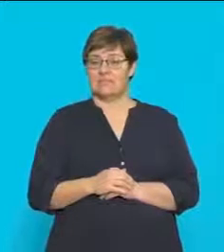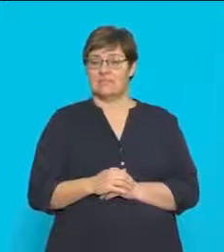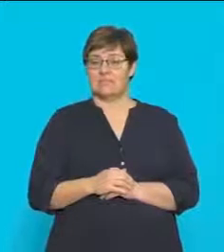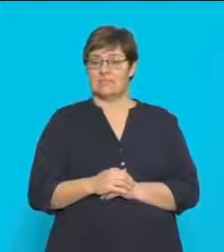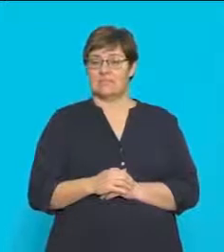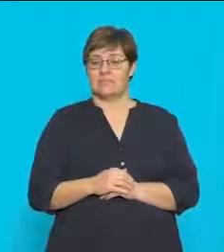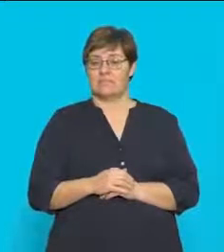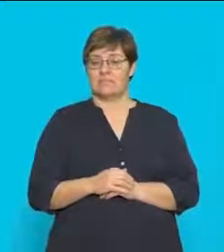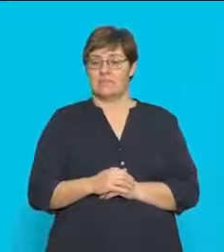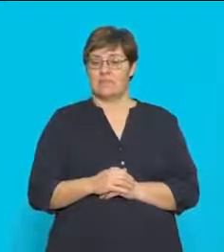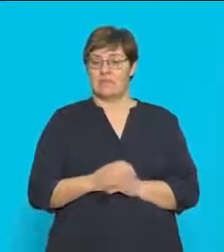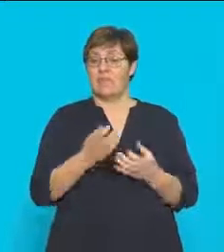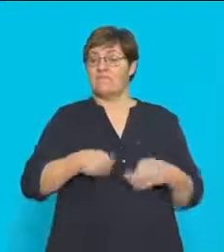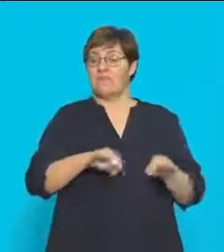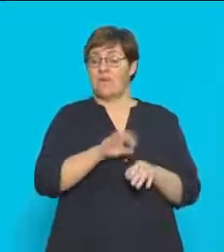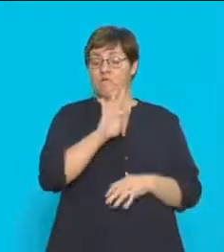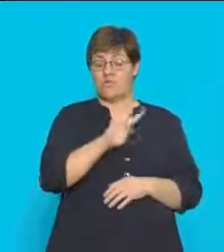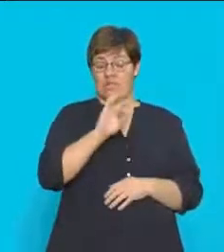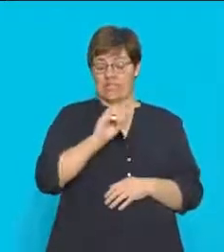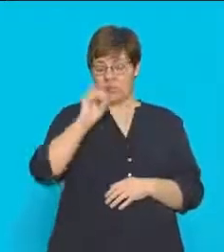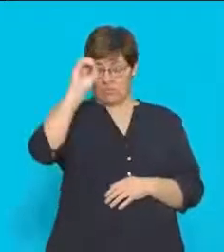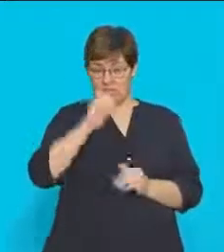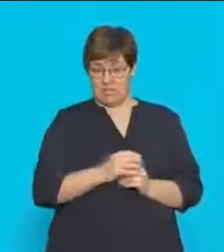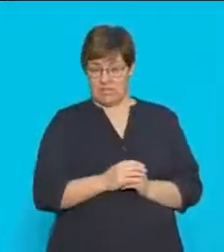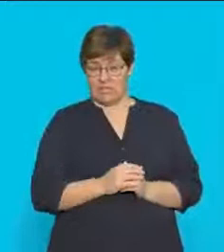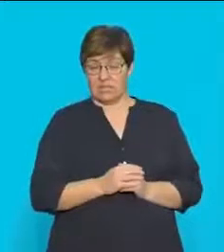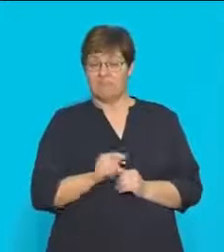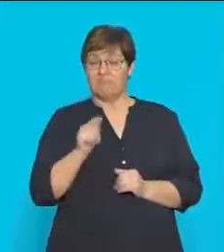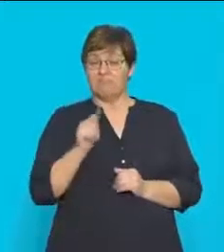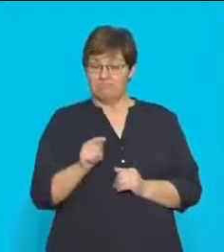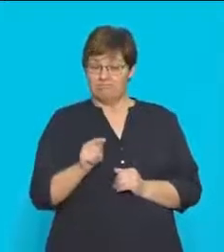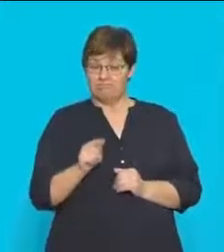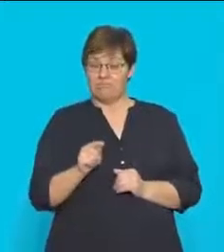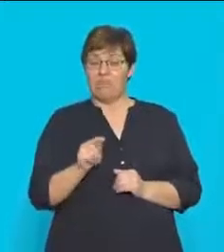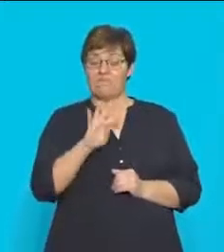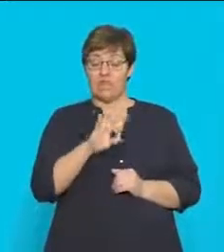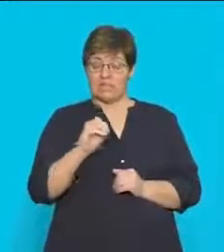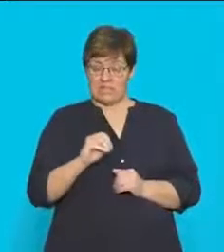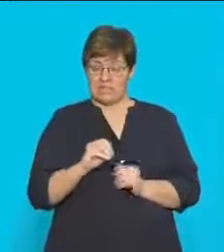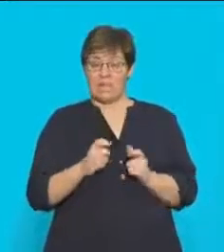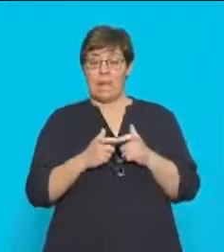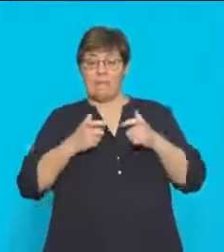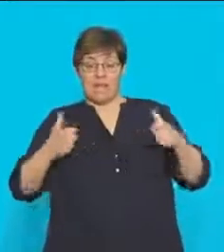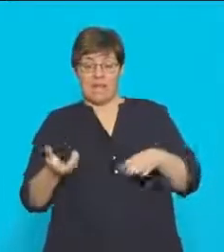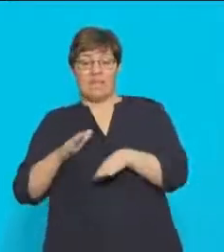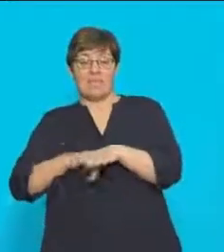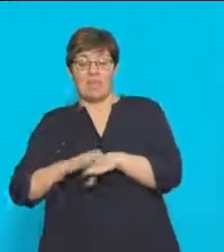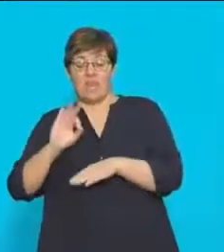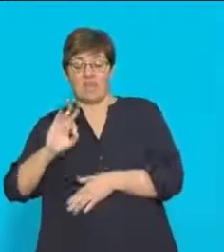Angle A had a value of 40 degrees. And 40 degrees is greater